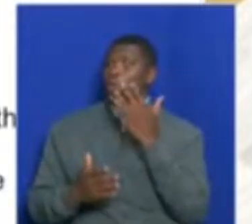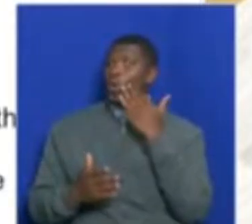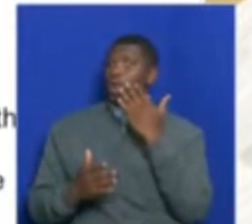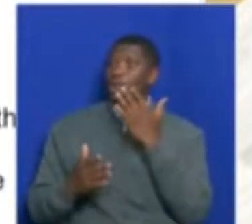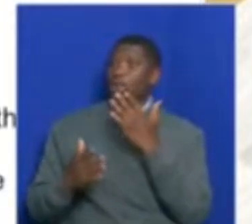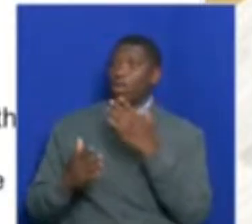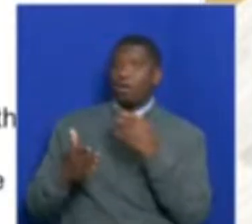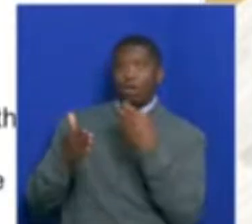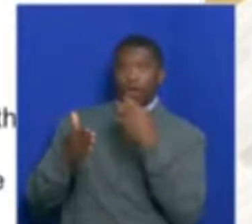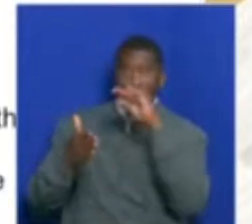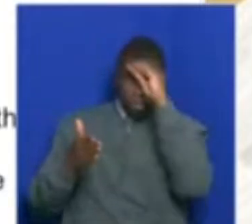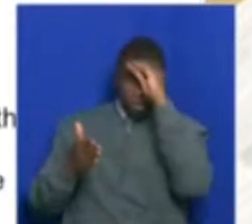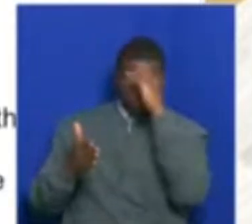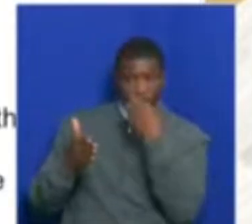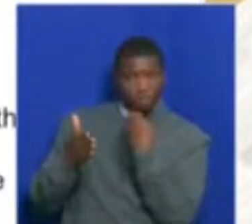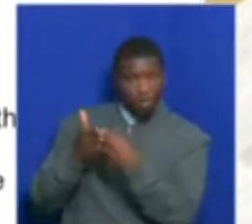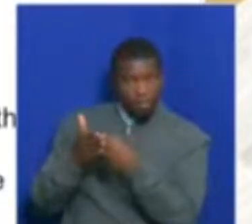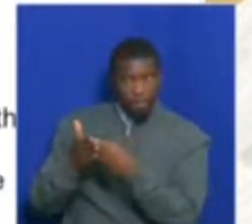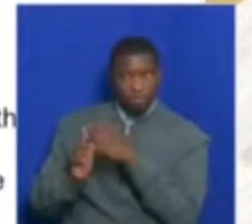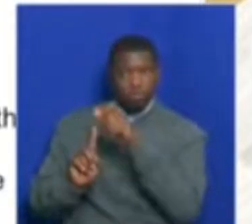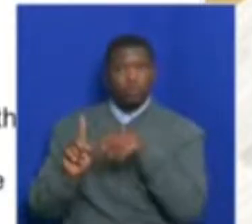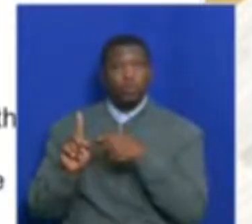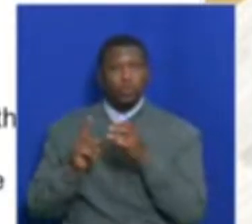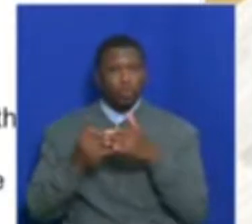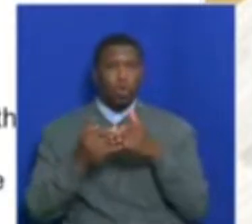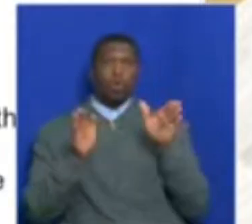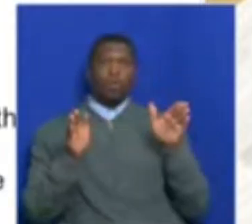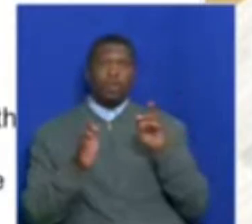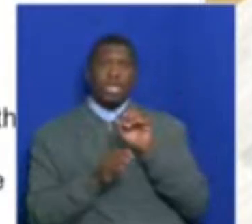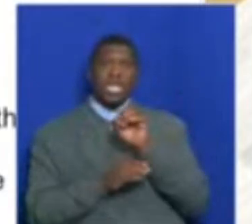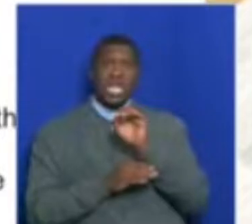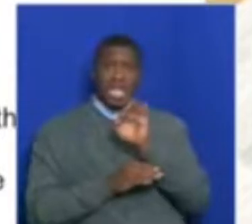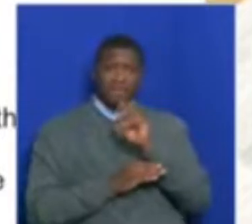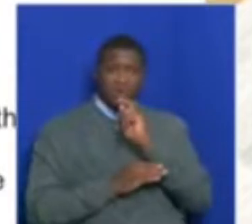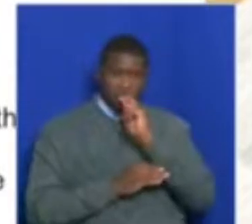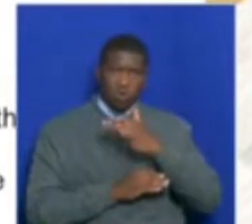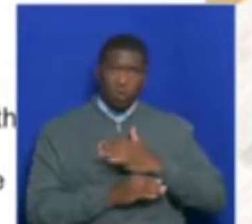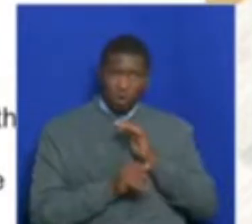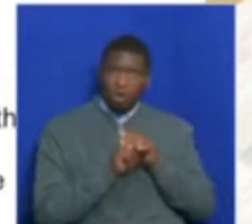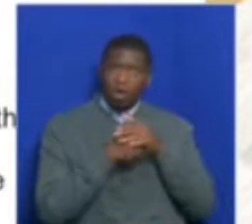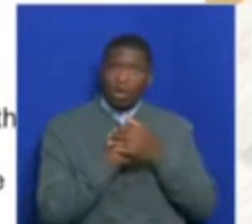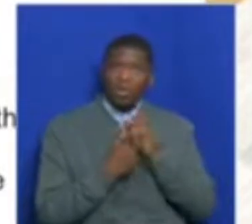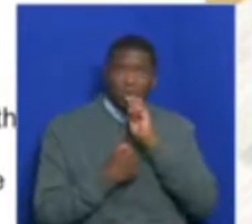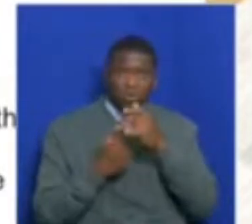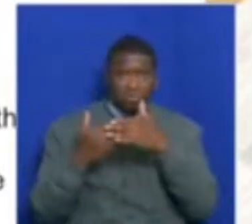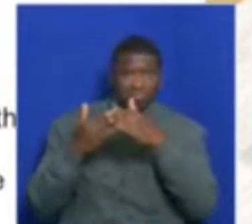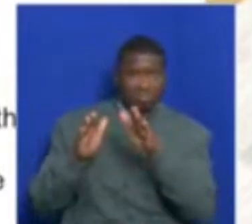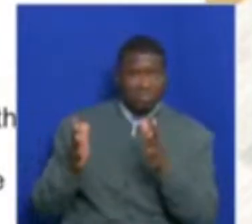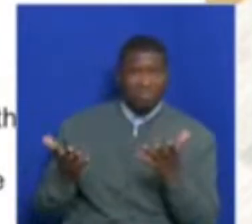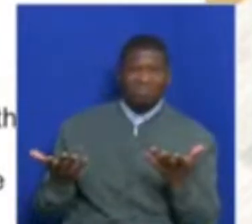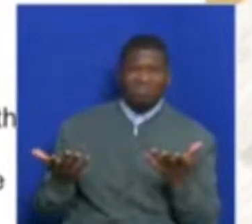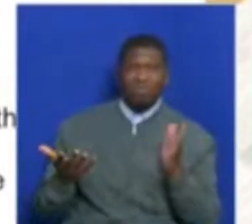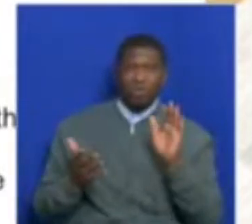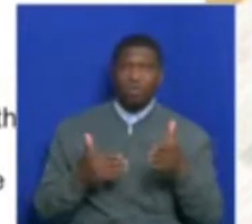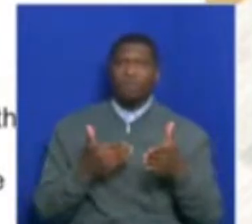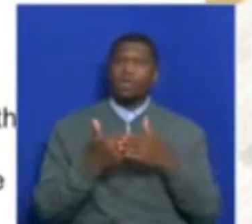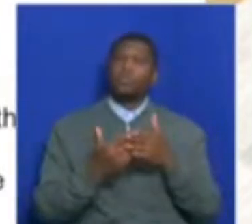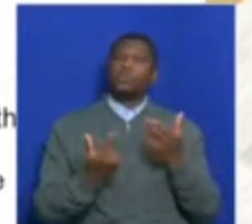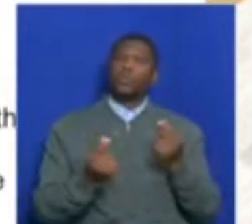the suspect had anything to hide, he would have not opened the door. He would have shot at the police at the same time.